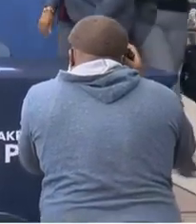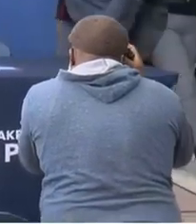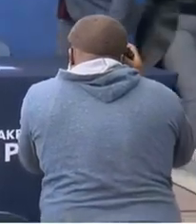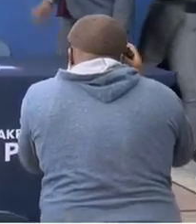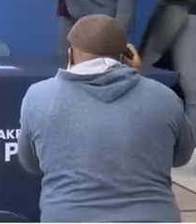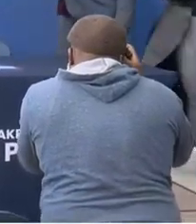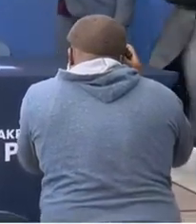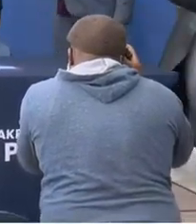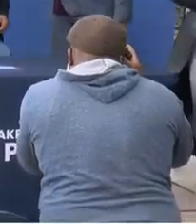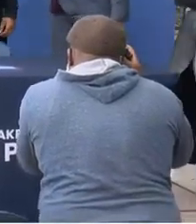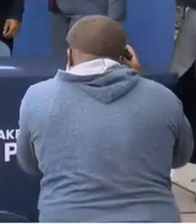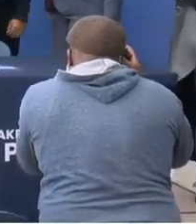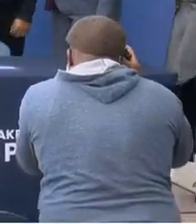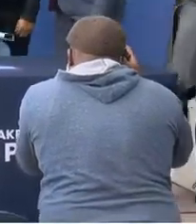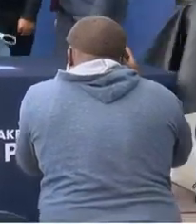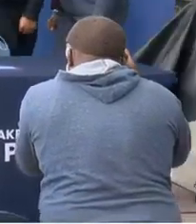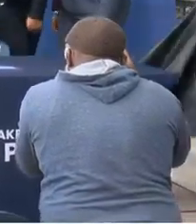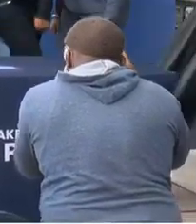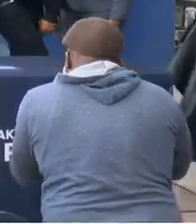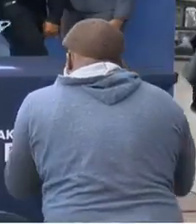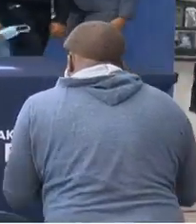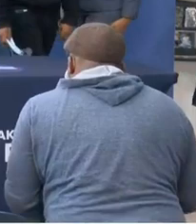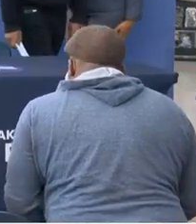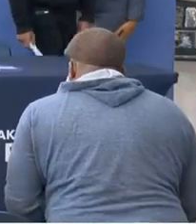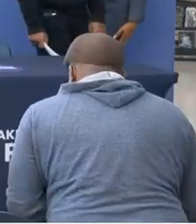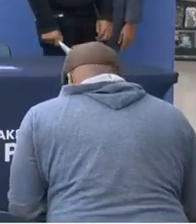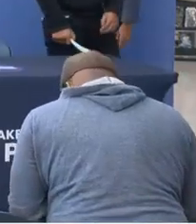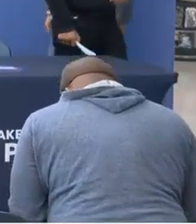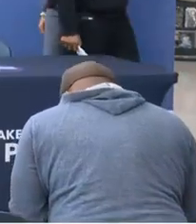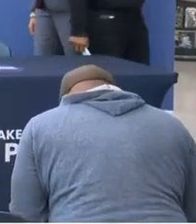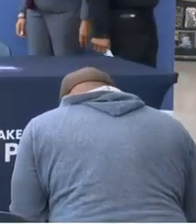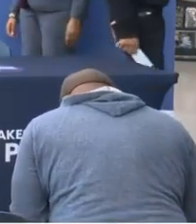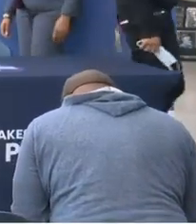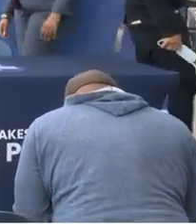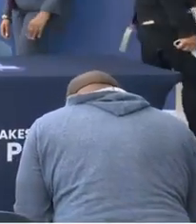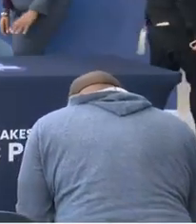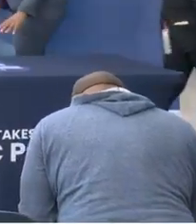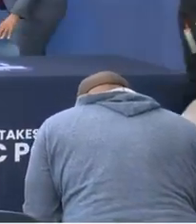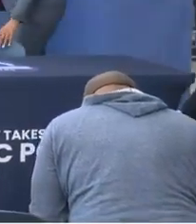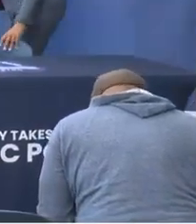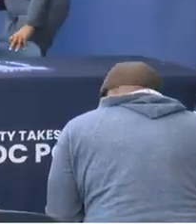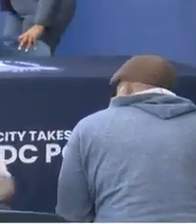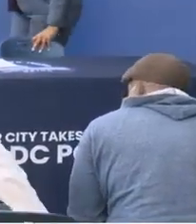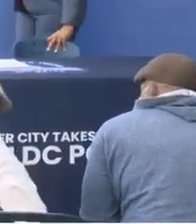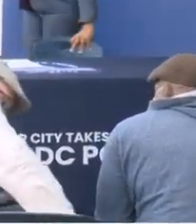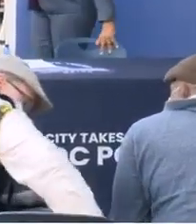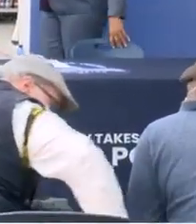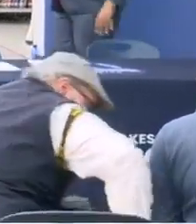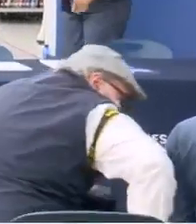Now you have an opportunity to hear from Mr. Cunningham, our newest cadet of the Metropolitan Police Department.